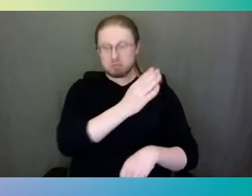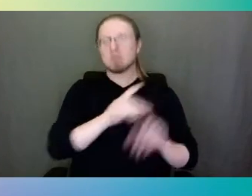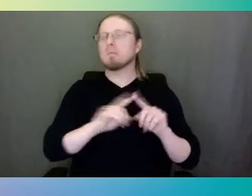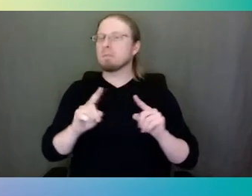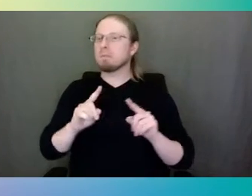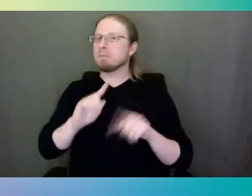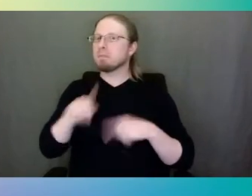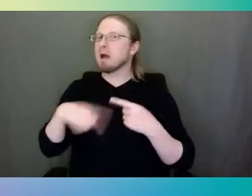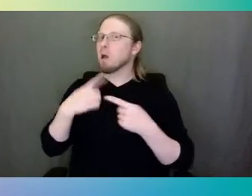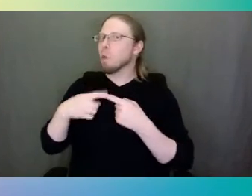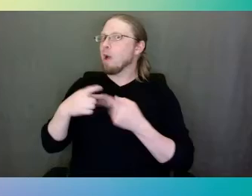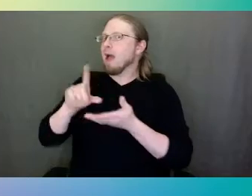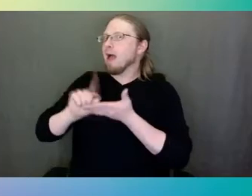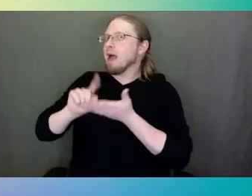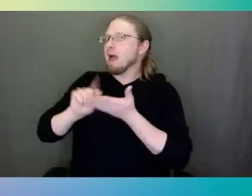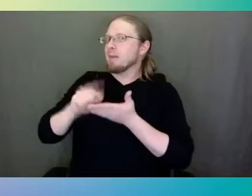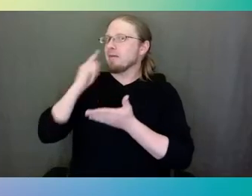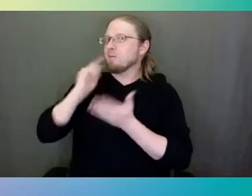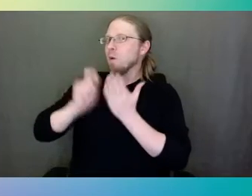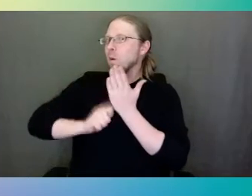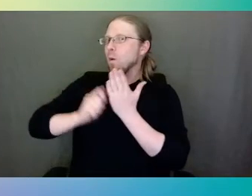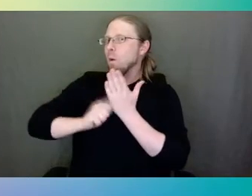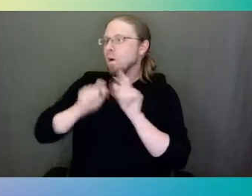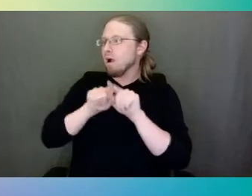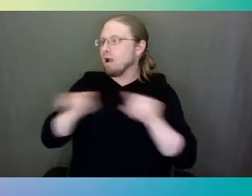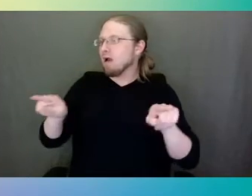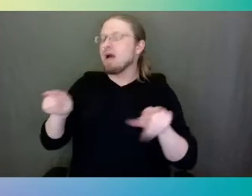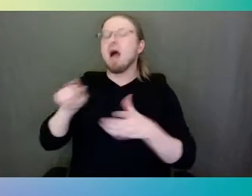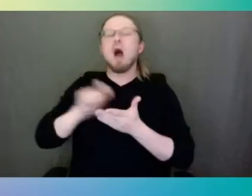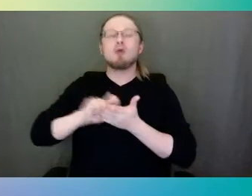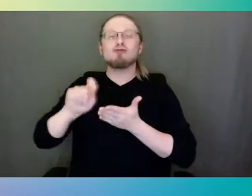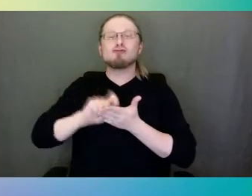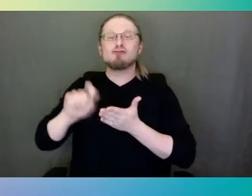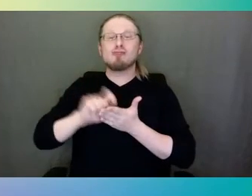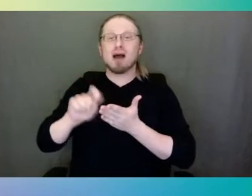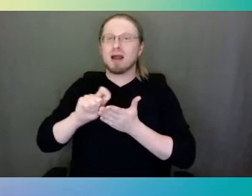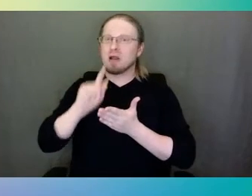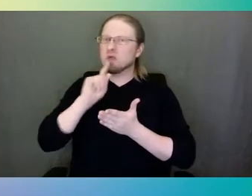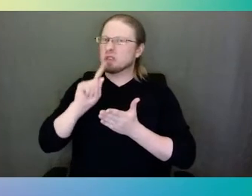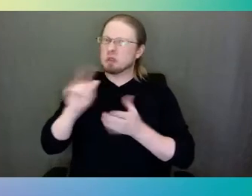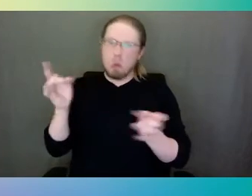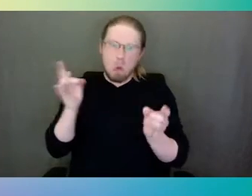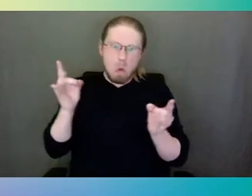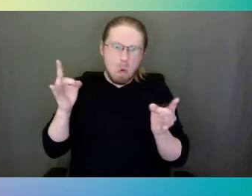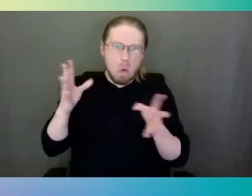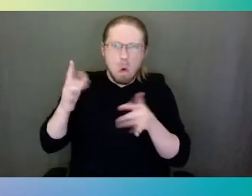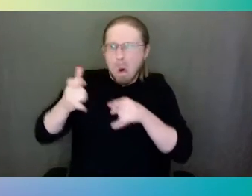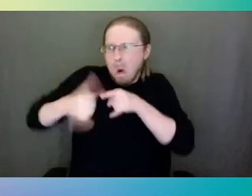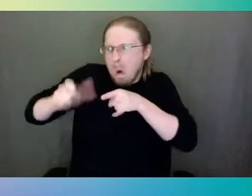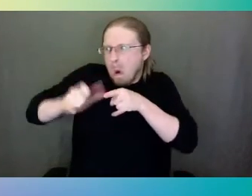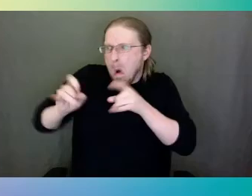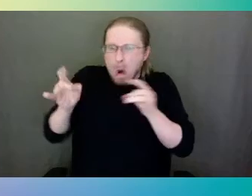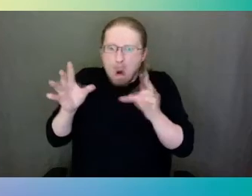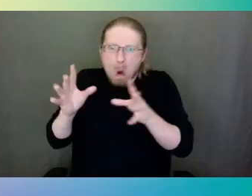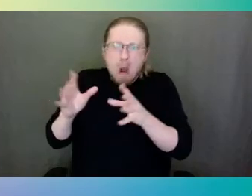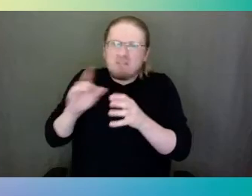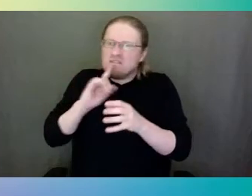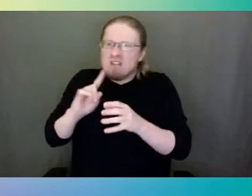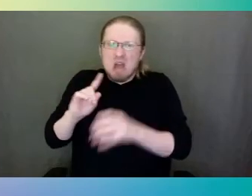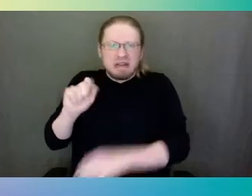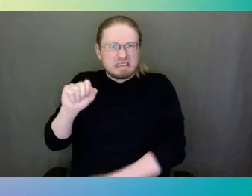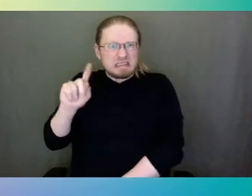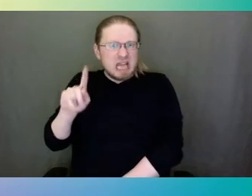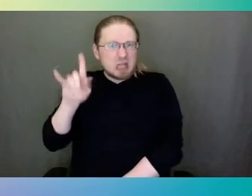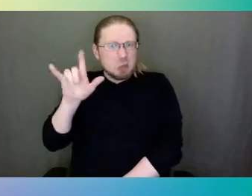in the newspaper, the writing was so salacious and so sexual that